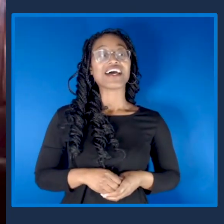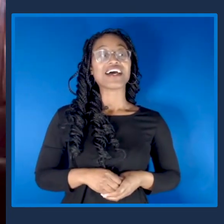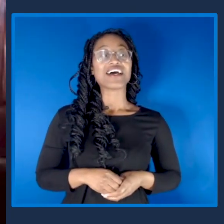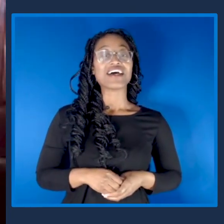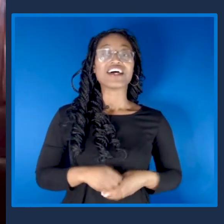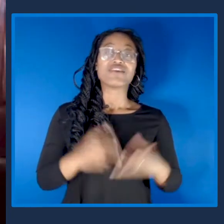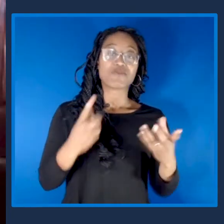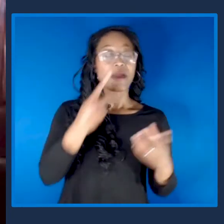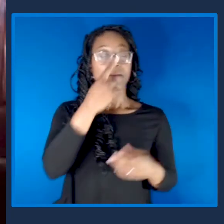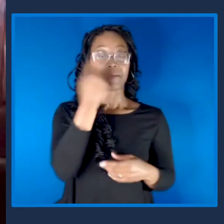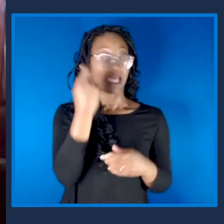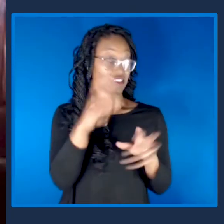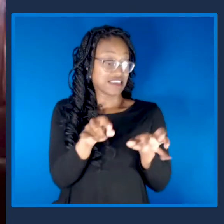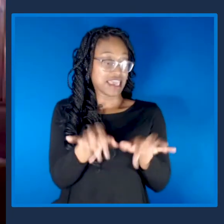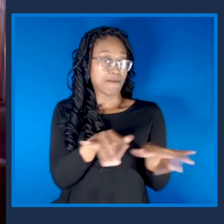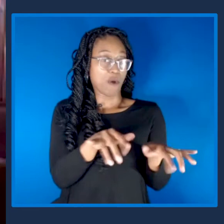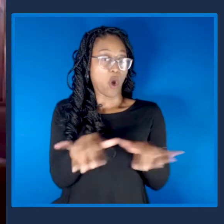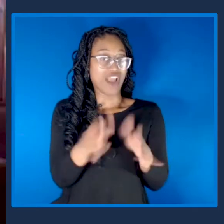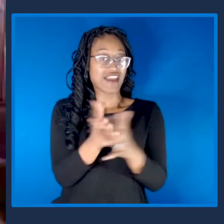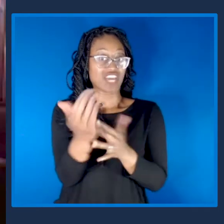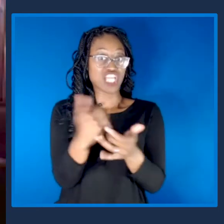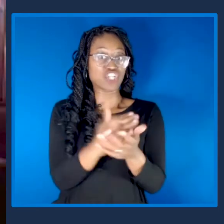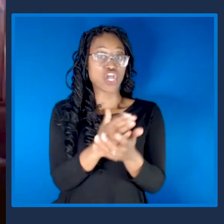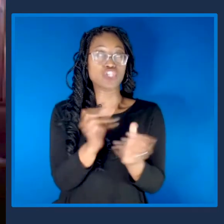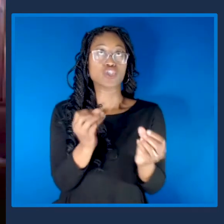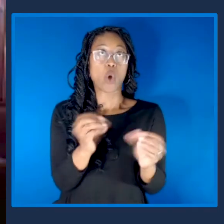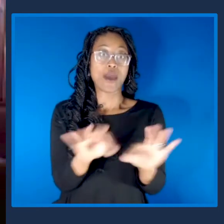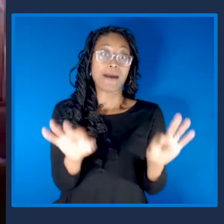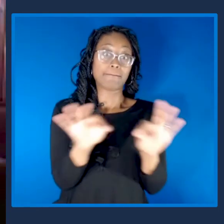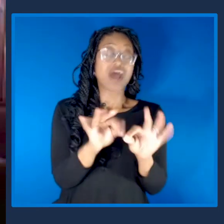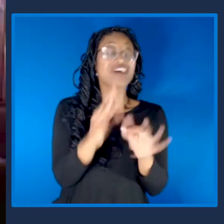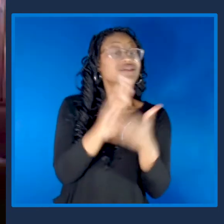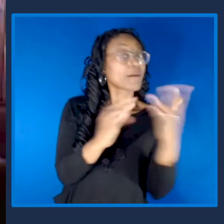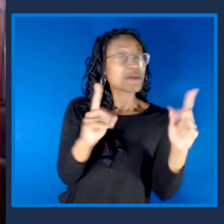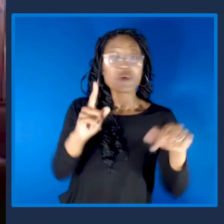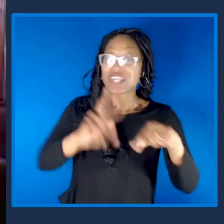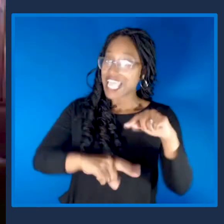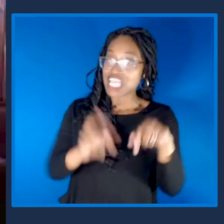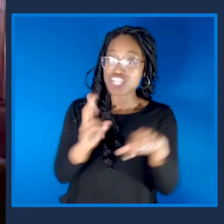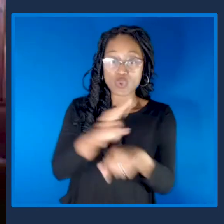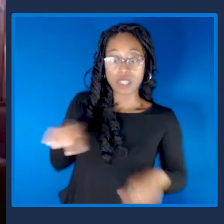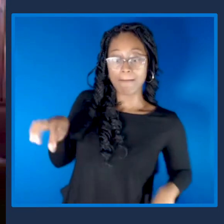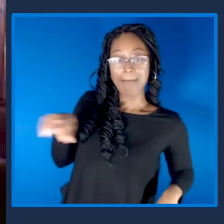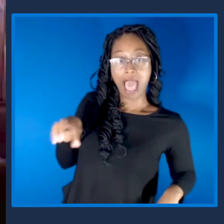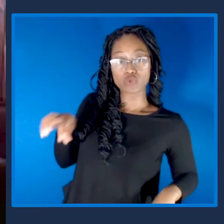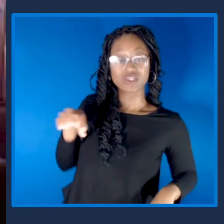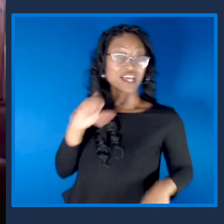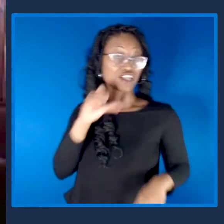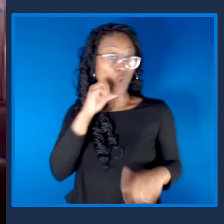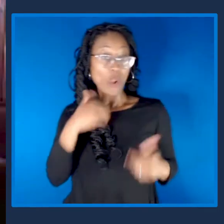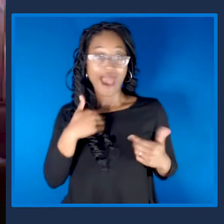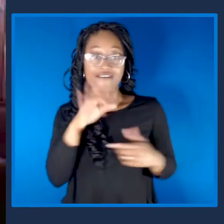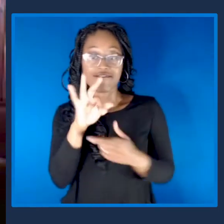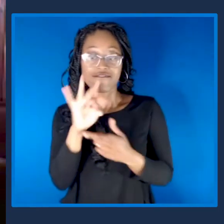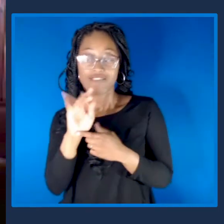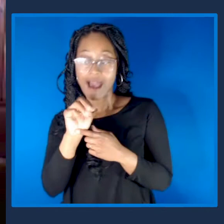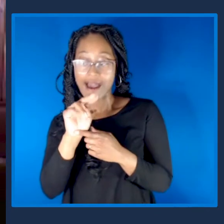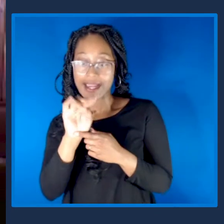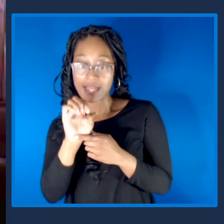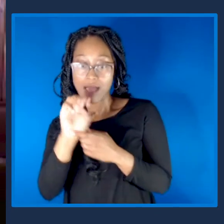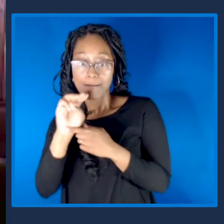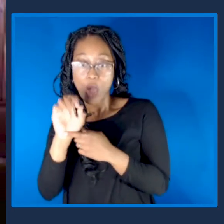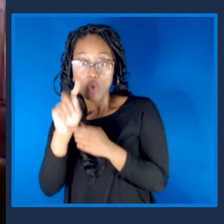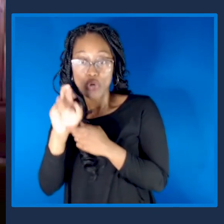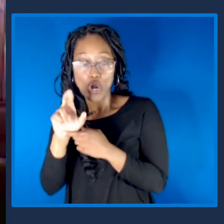keyboard navigation on your site. Folks who can't use a mouse, don't have fine motor acuity,